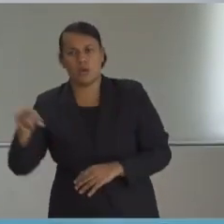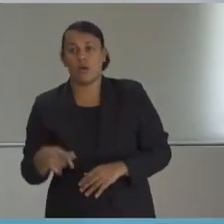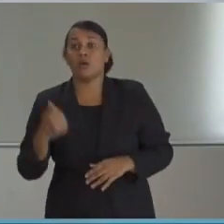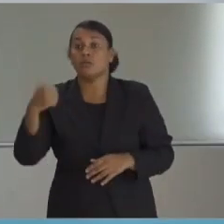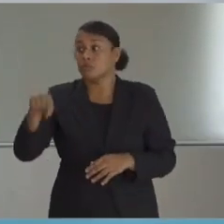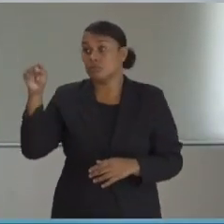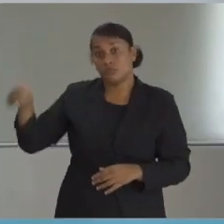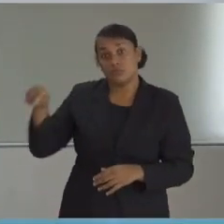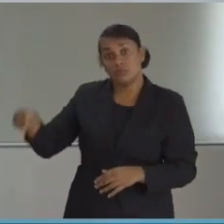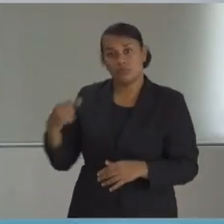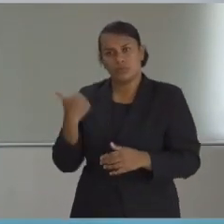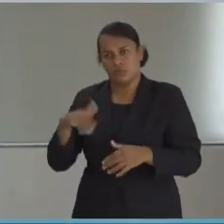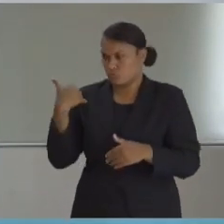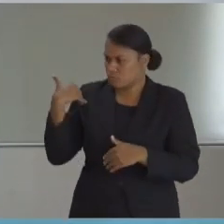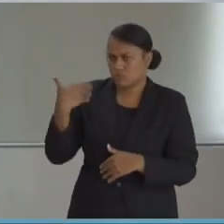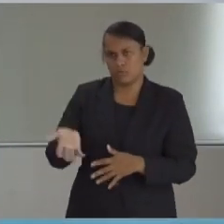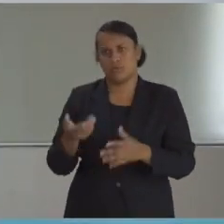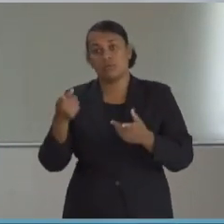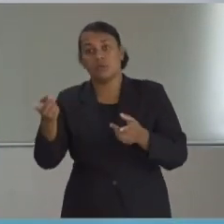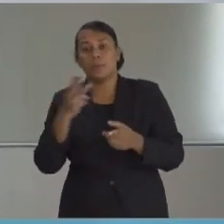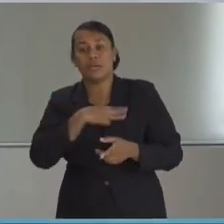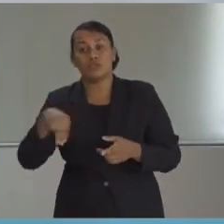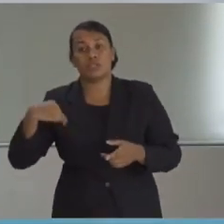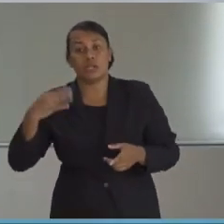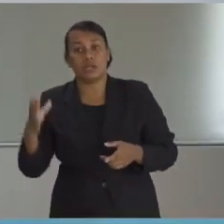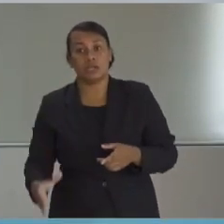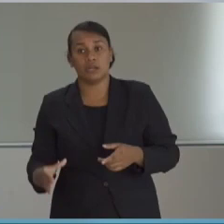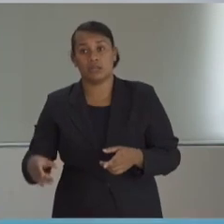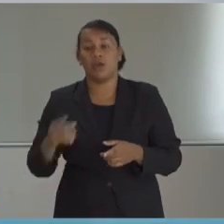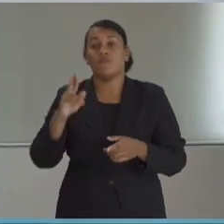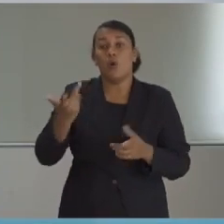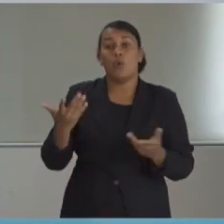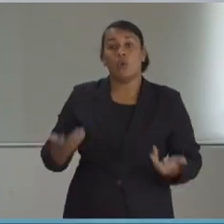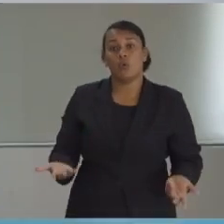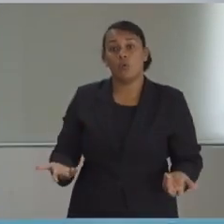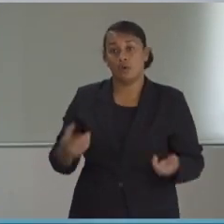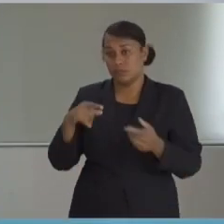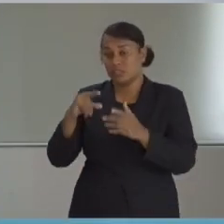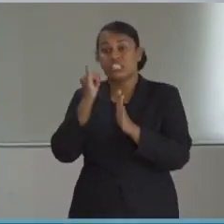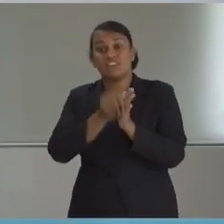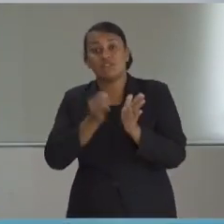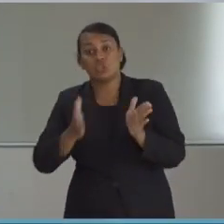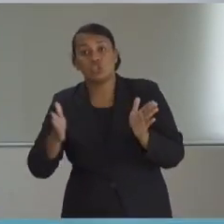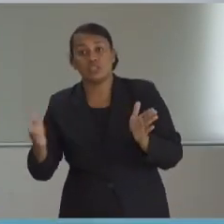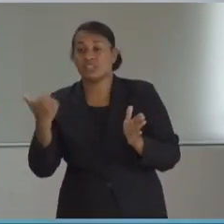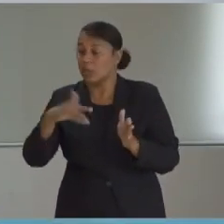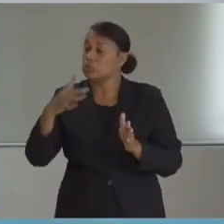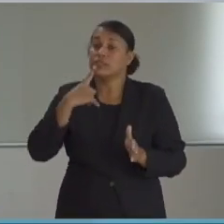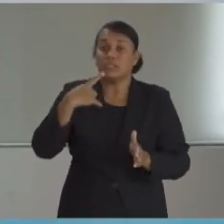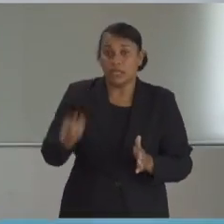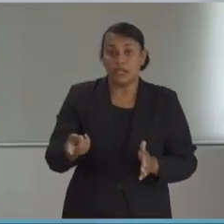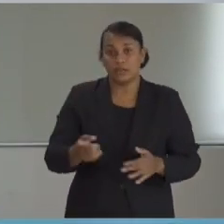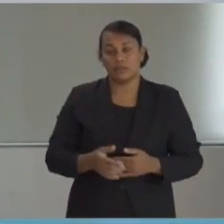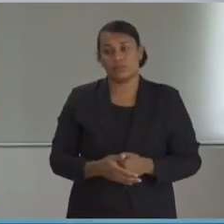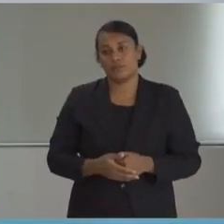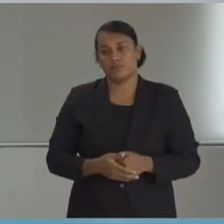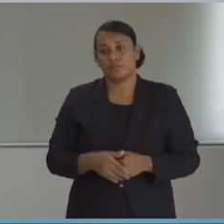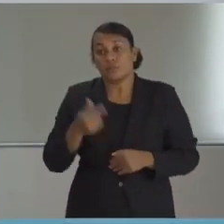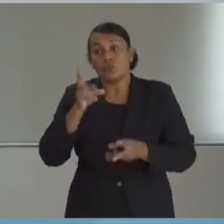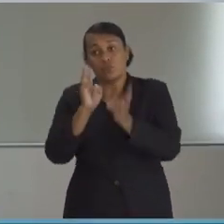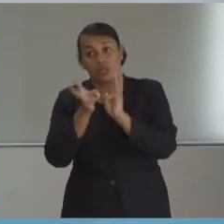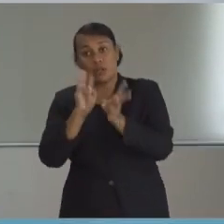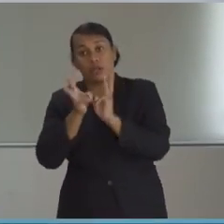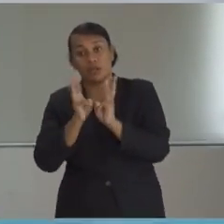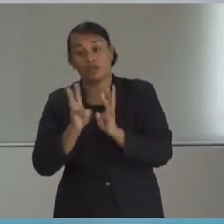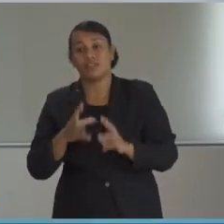alluded to by the Honorable Minister for Infrastructure, Met Services and National